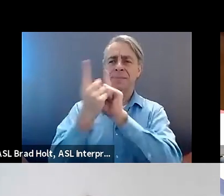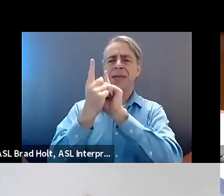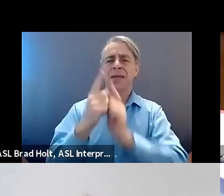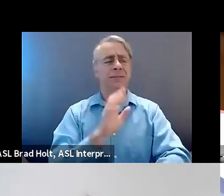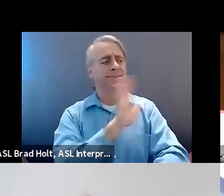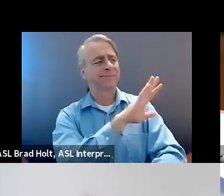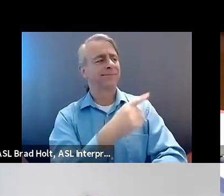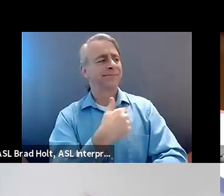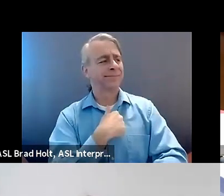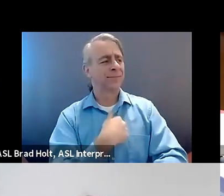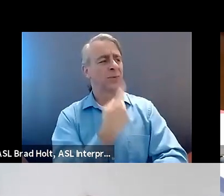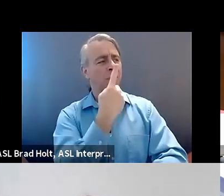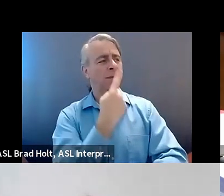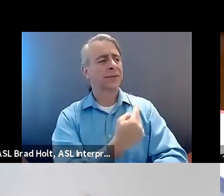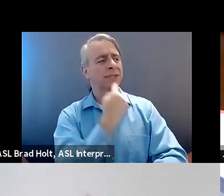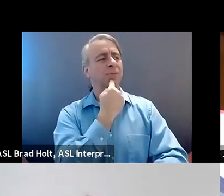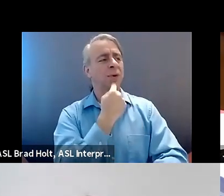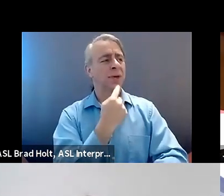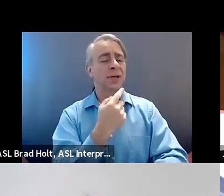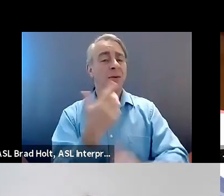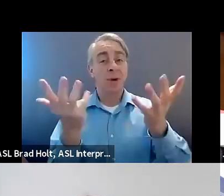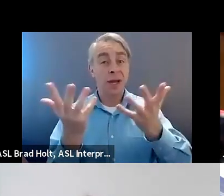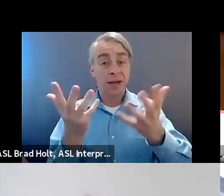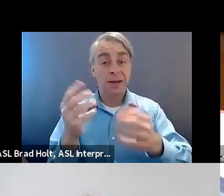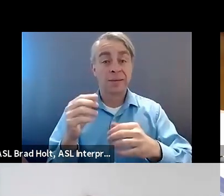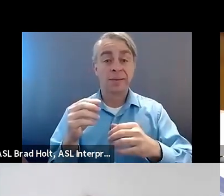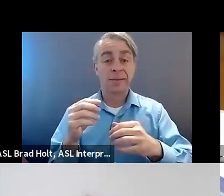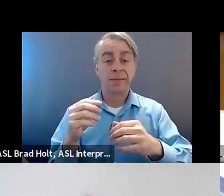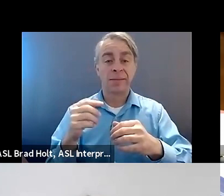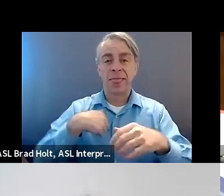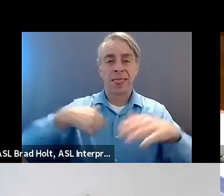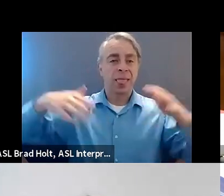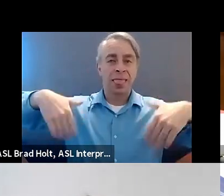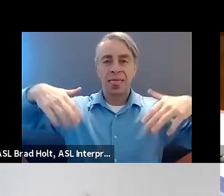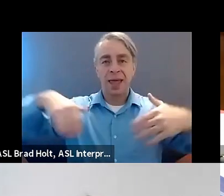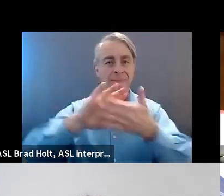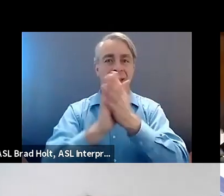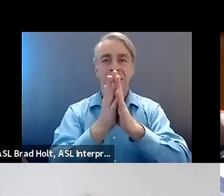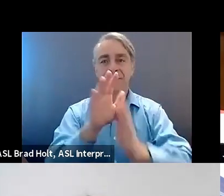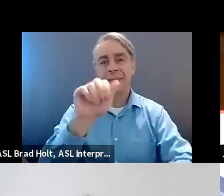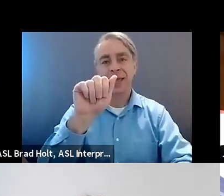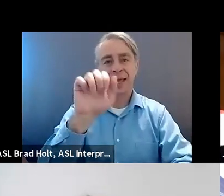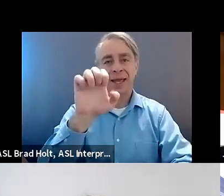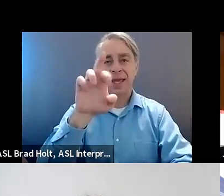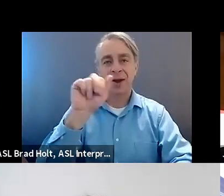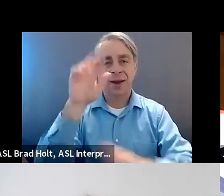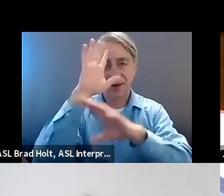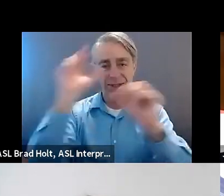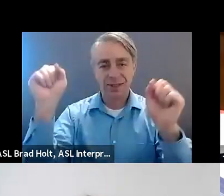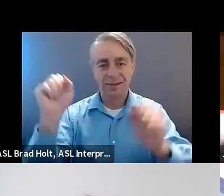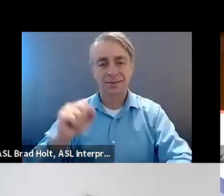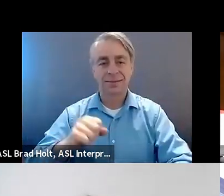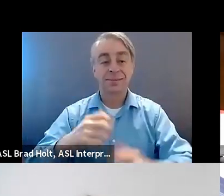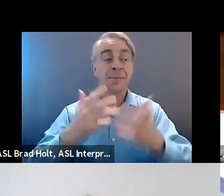disappointment across his career was not having become an AERA president, but good